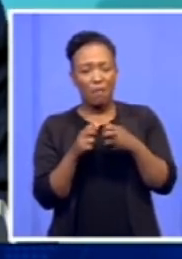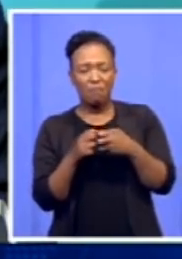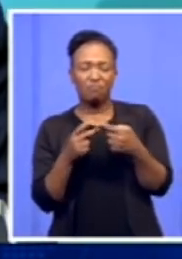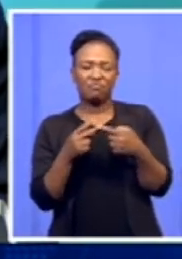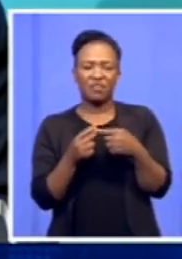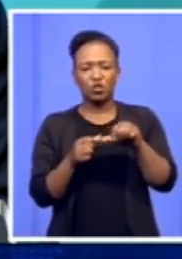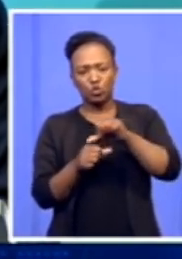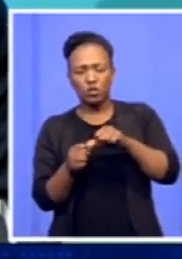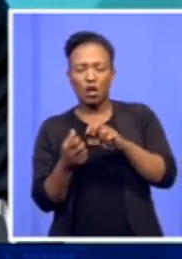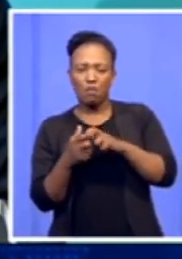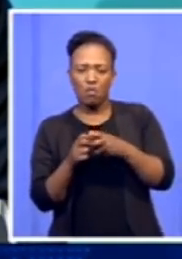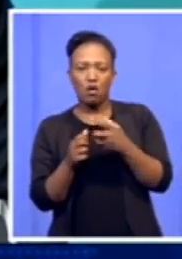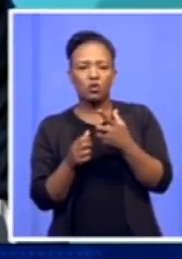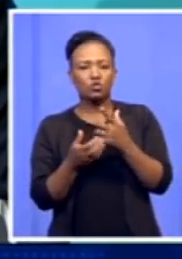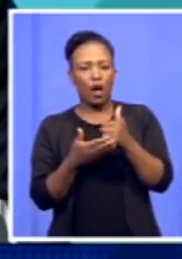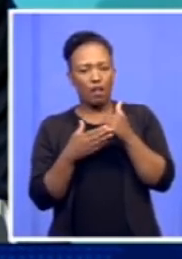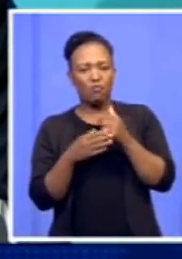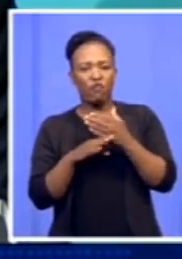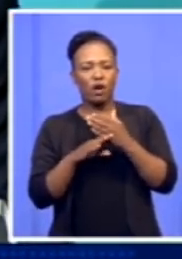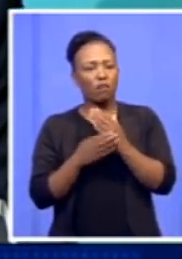pandemic itself.